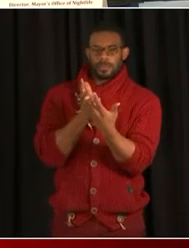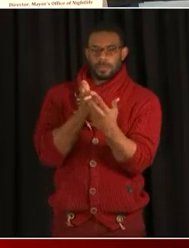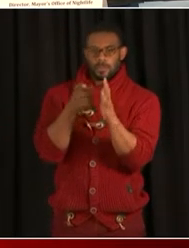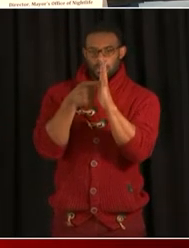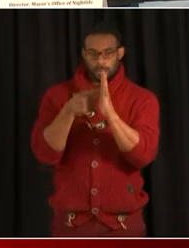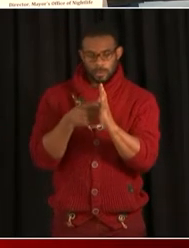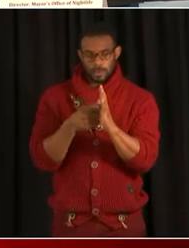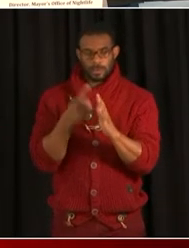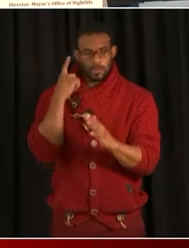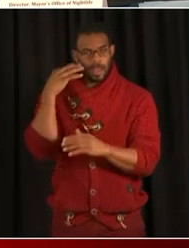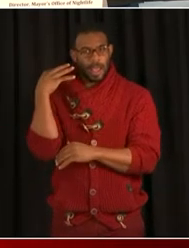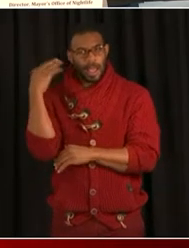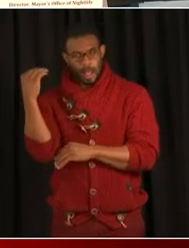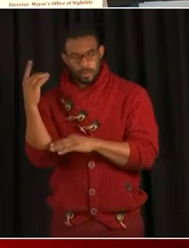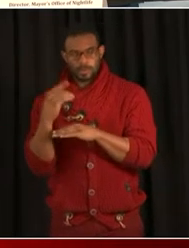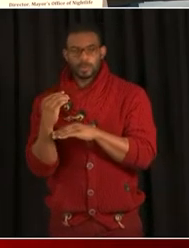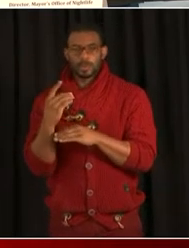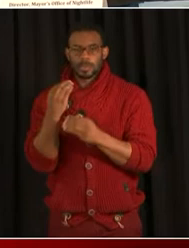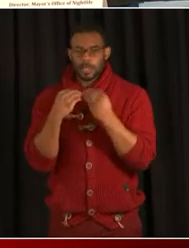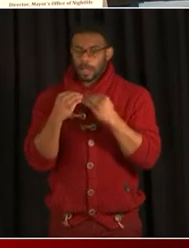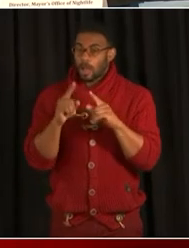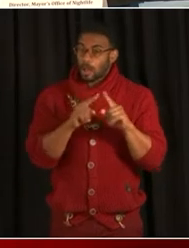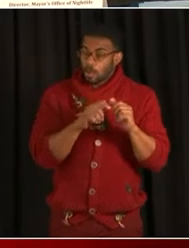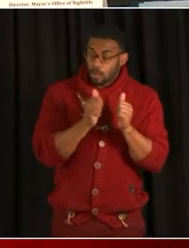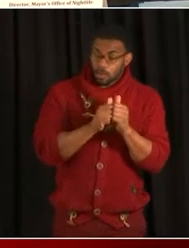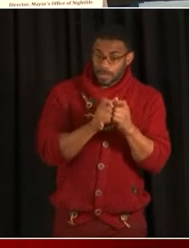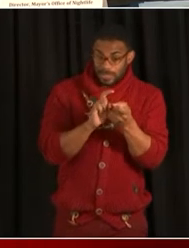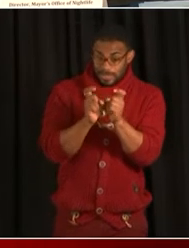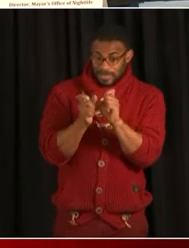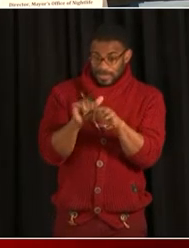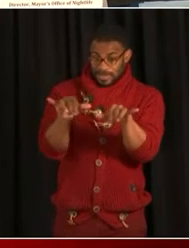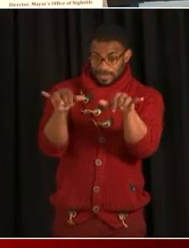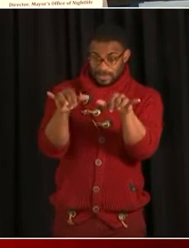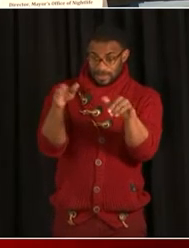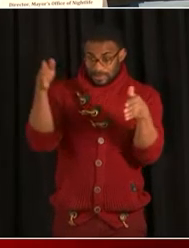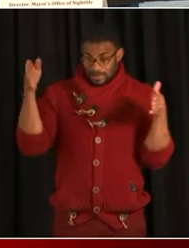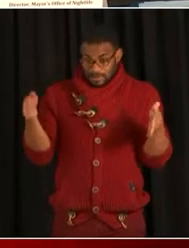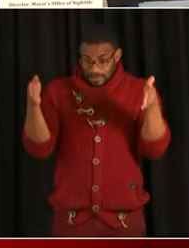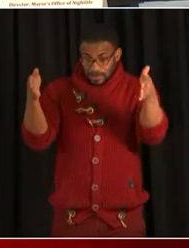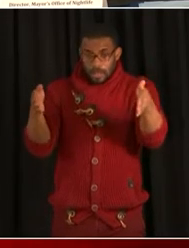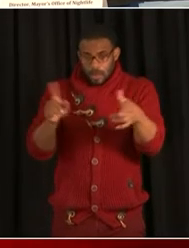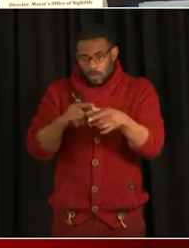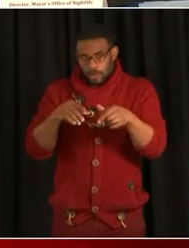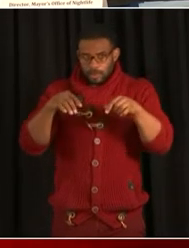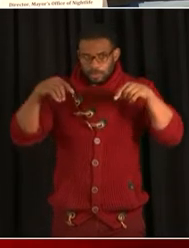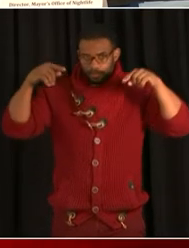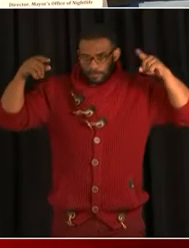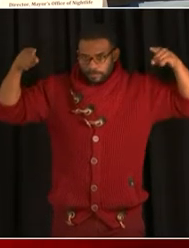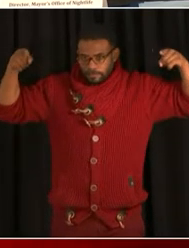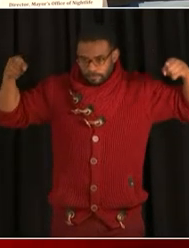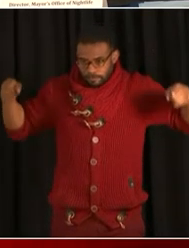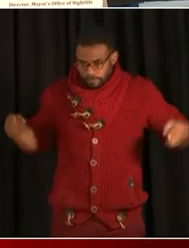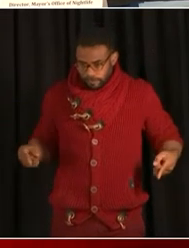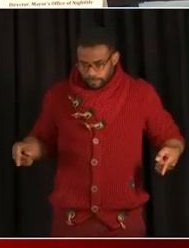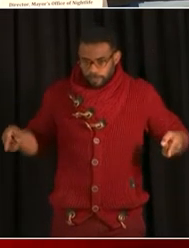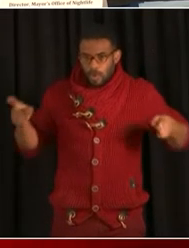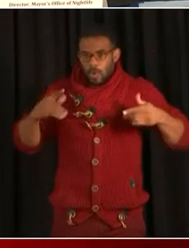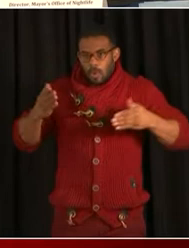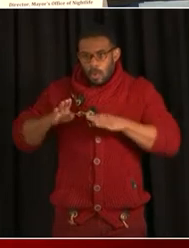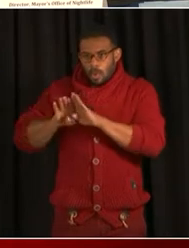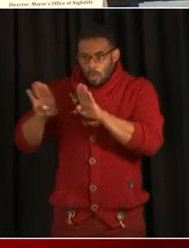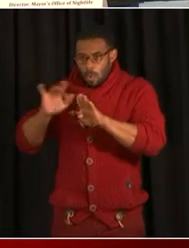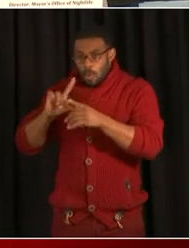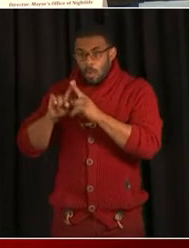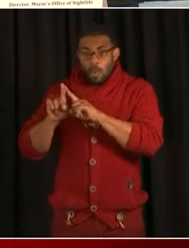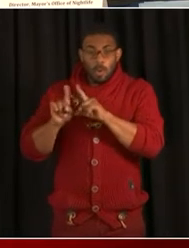dining. And also with the change in the sides, or flaps or walls, we've